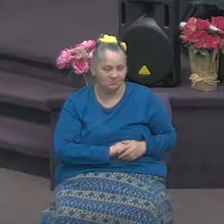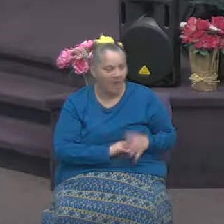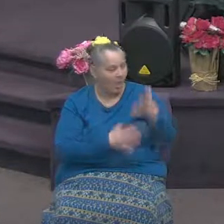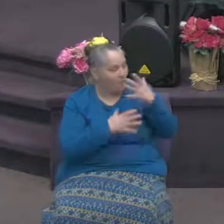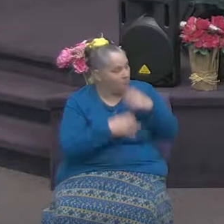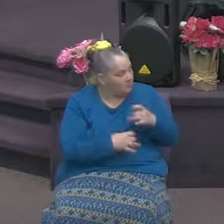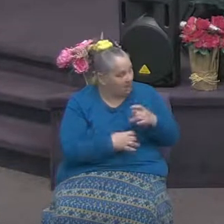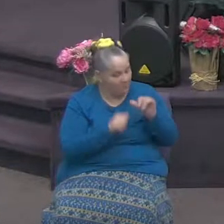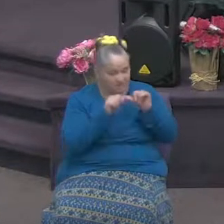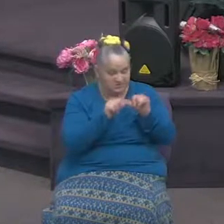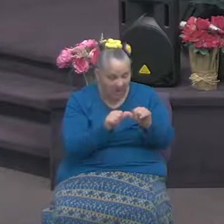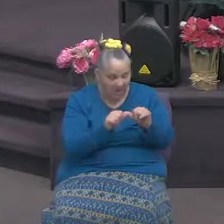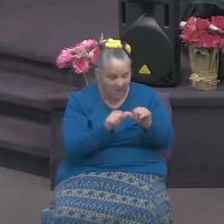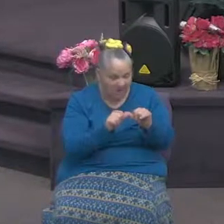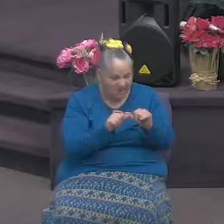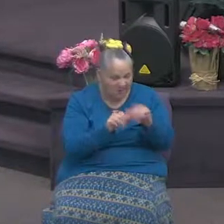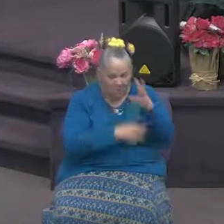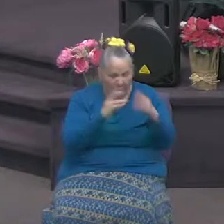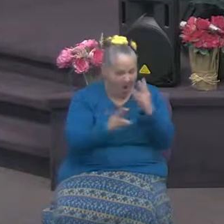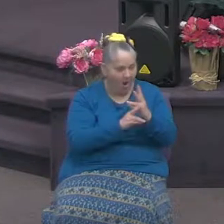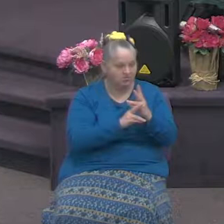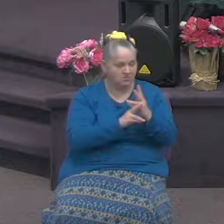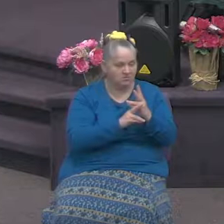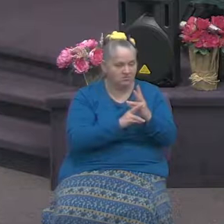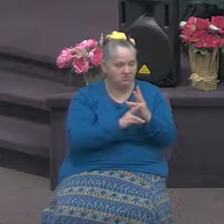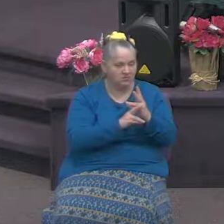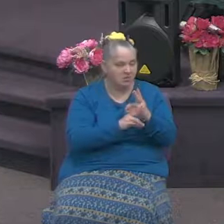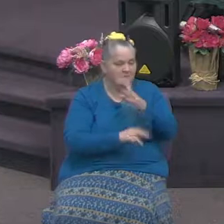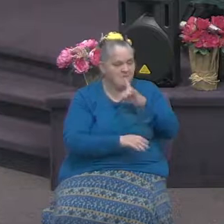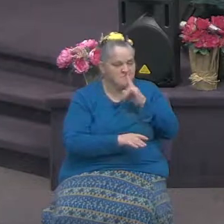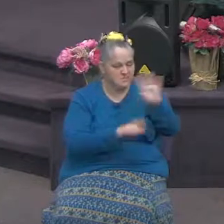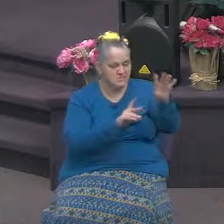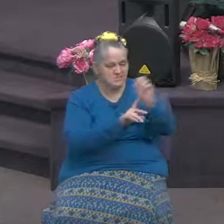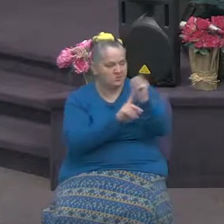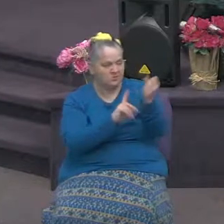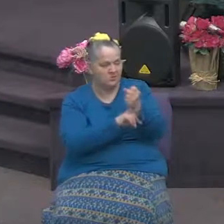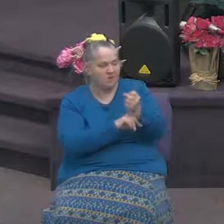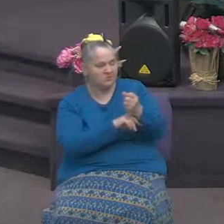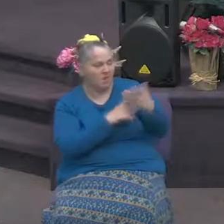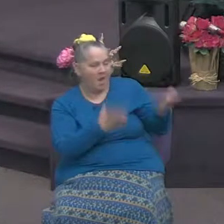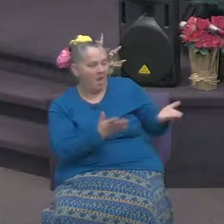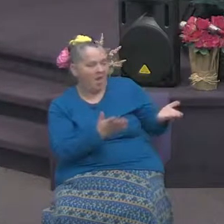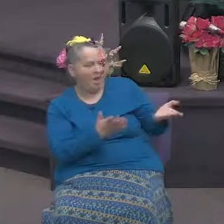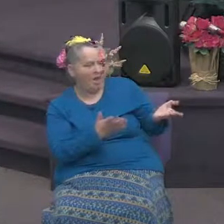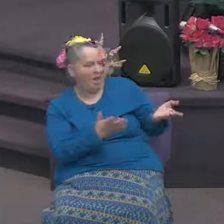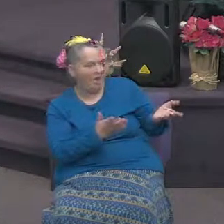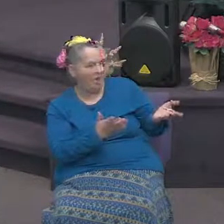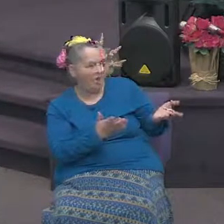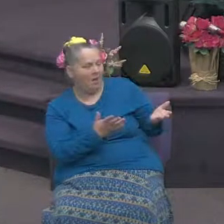I wish I would have stayed back in the world. I wouldn't have been in this situation.